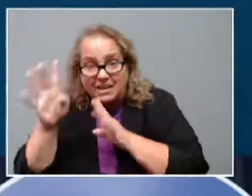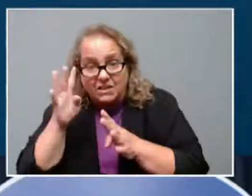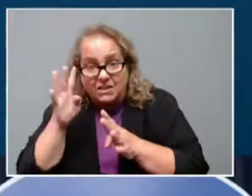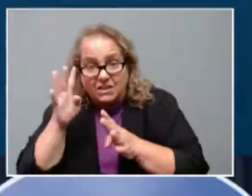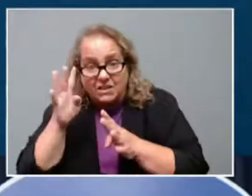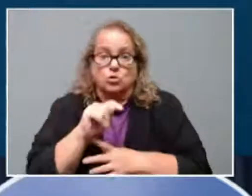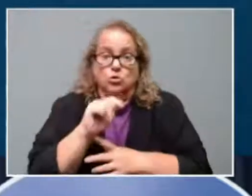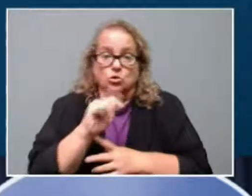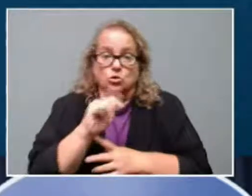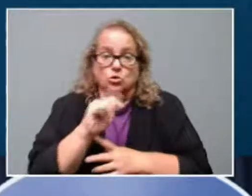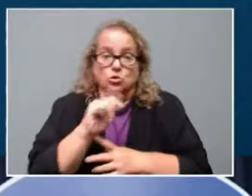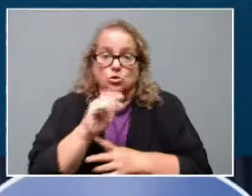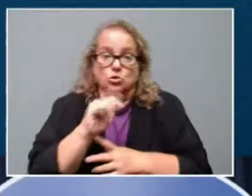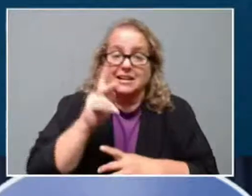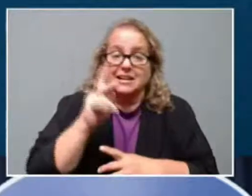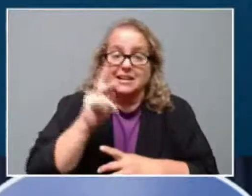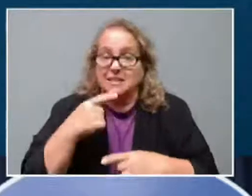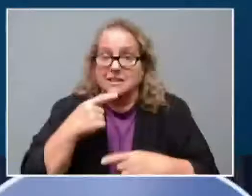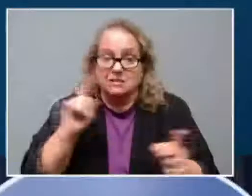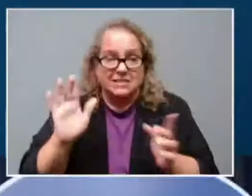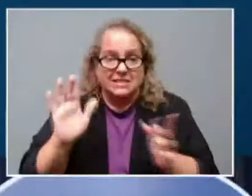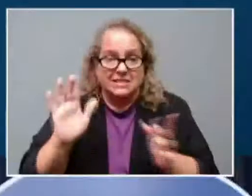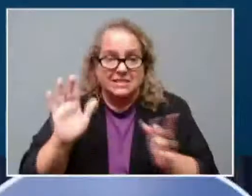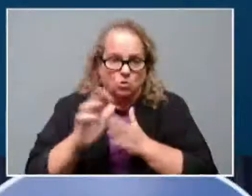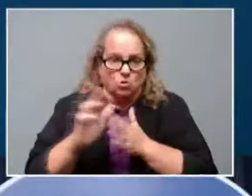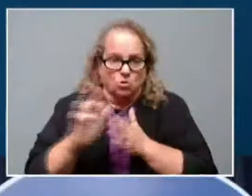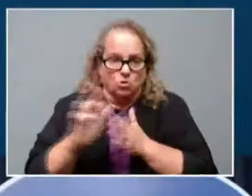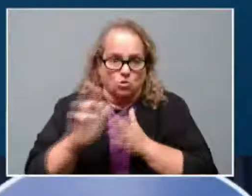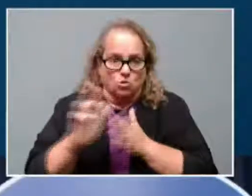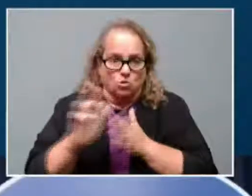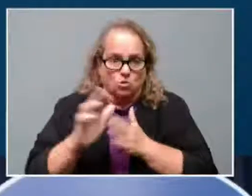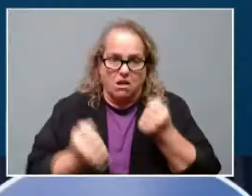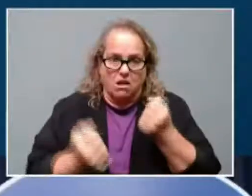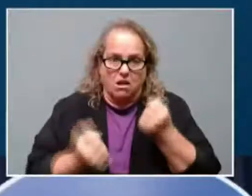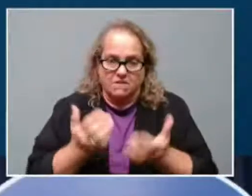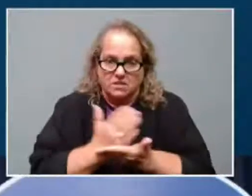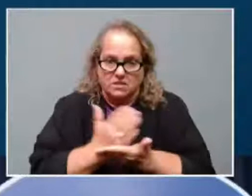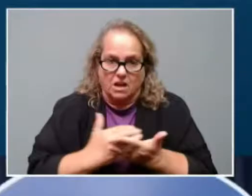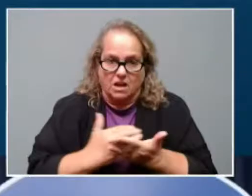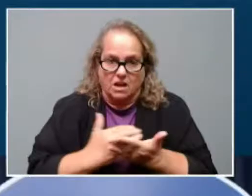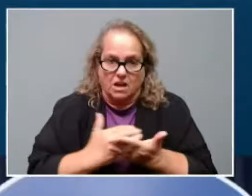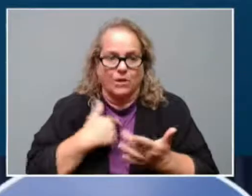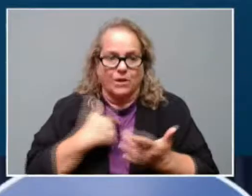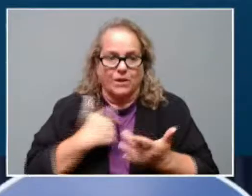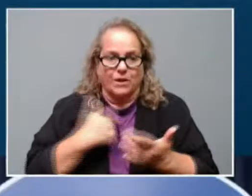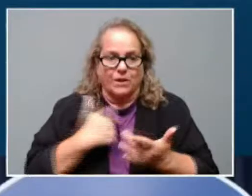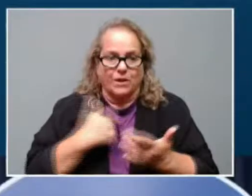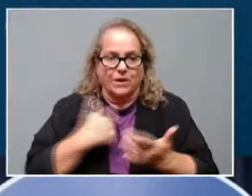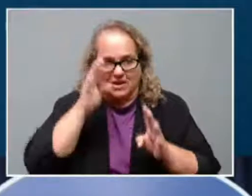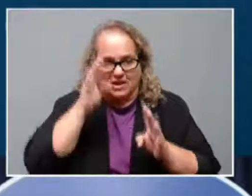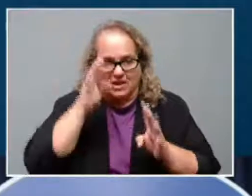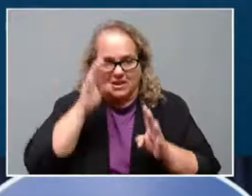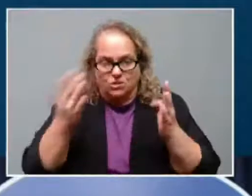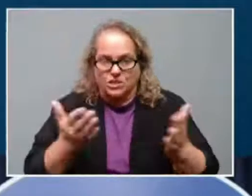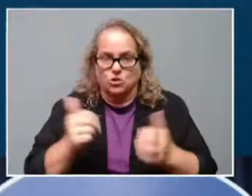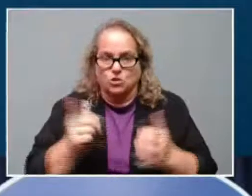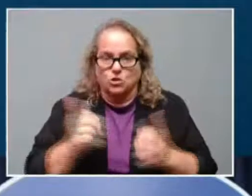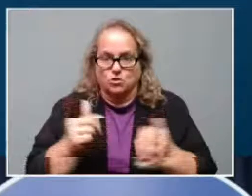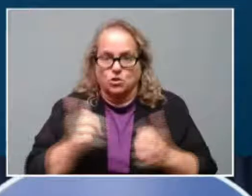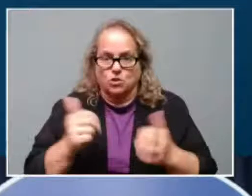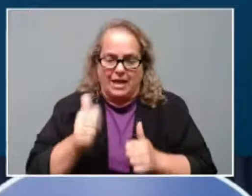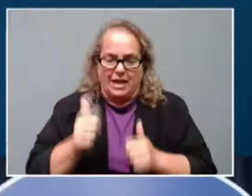in the automotive sector, and we're excited about innovators that are out here making sure they're going to compete for the